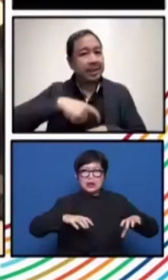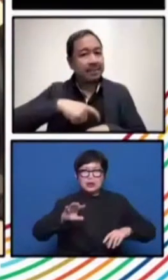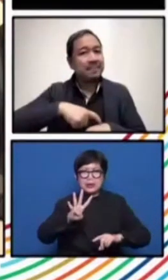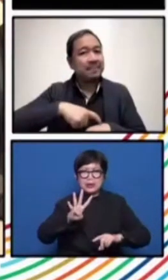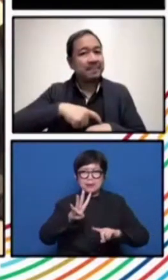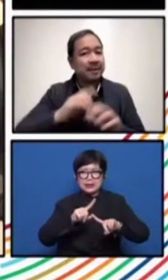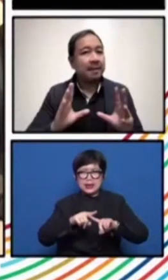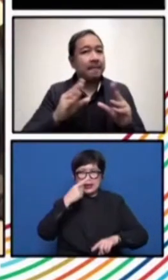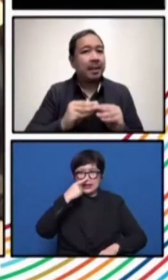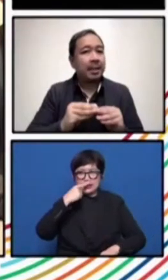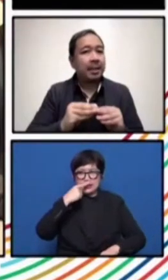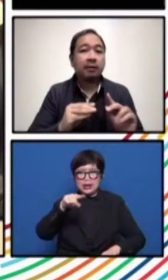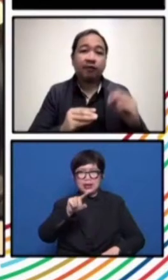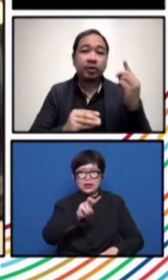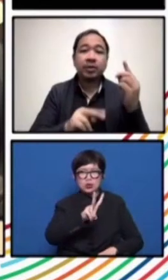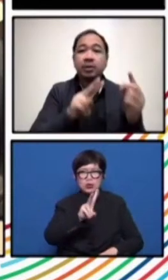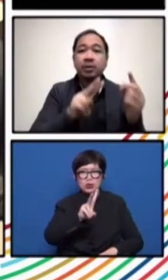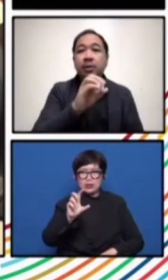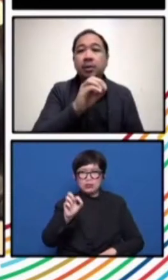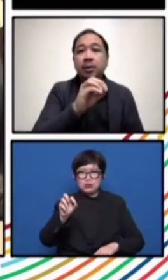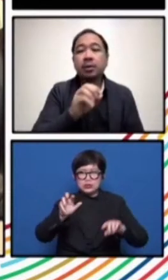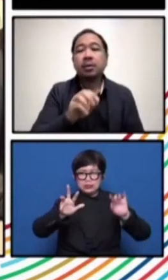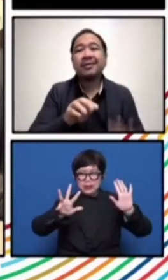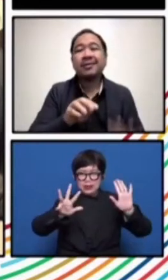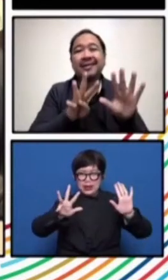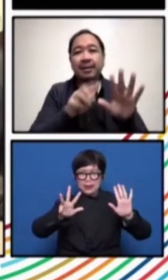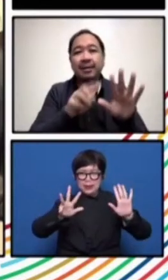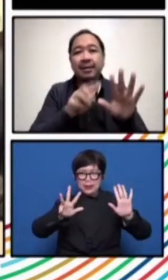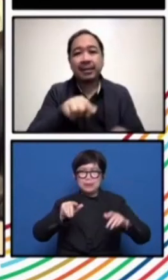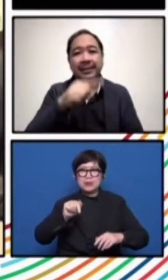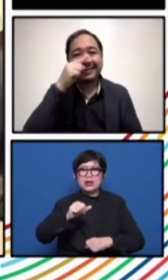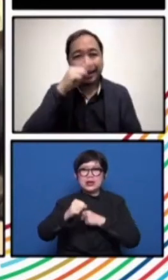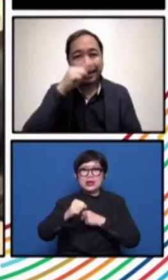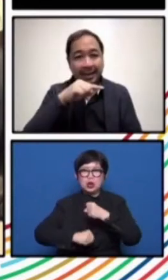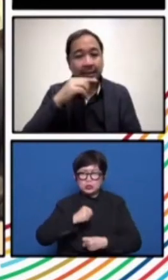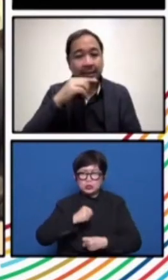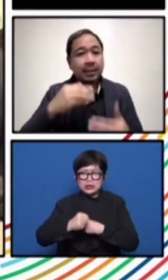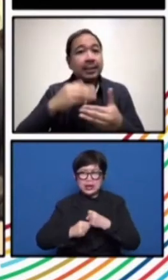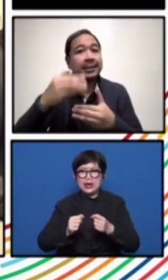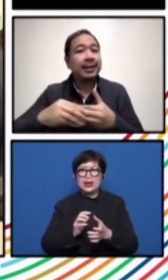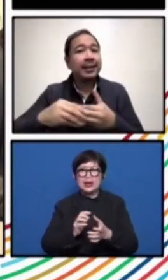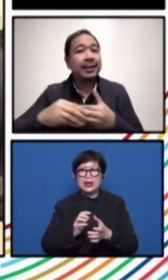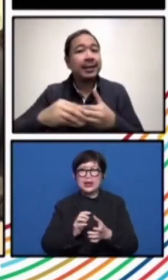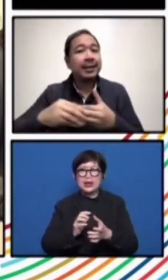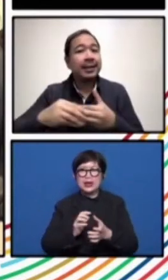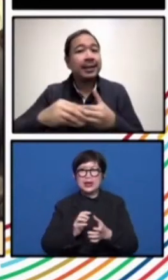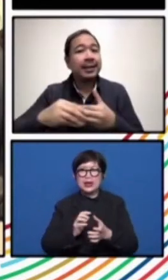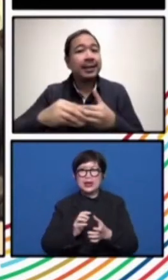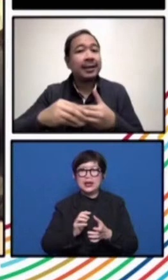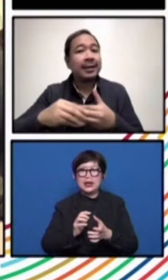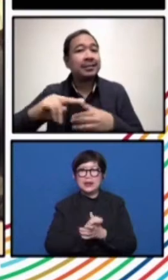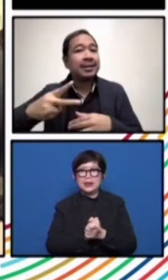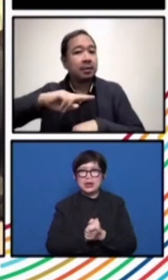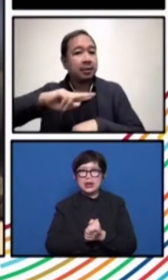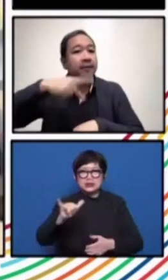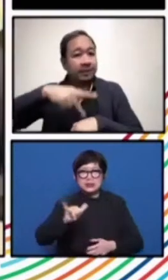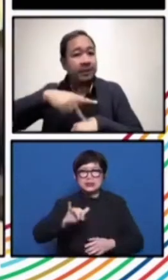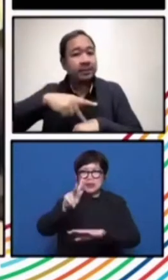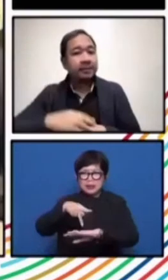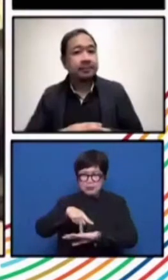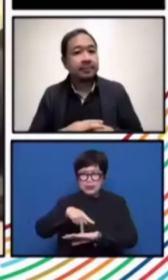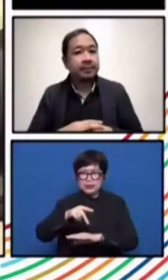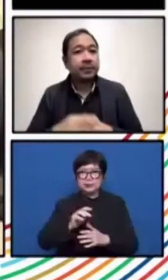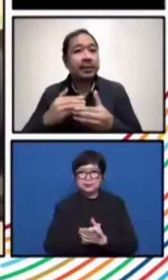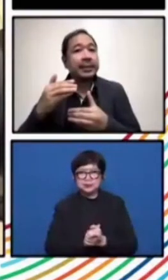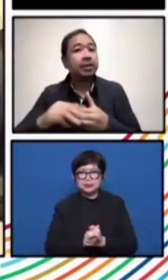2009 and second time in Philippine and certain time in Japan and